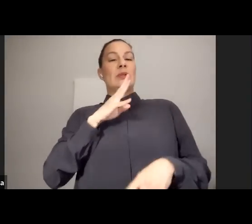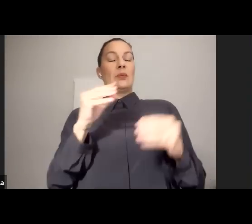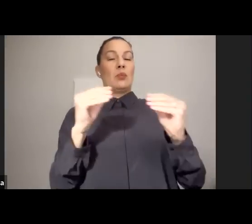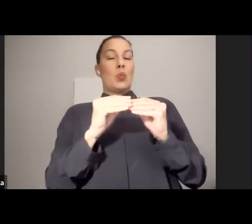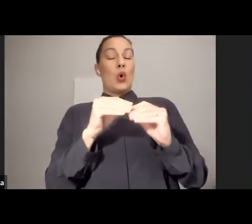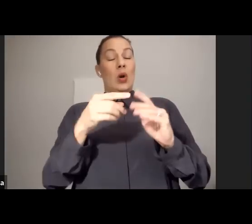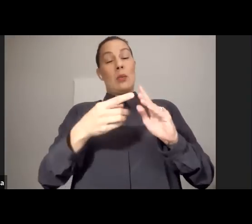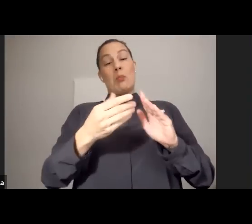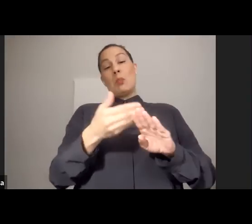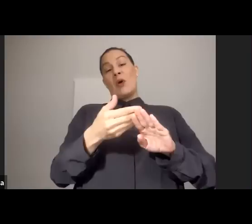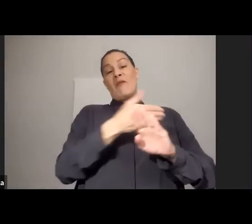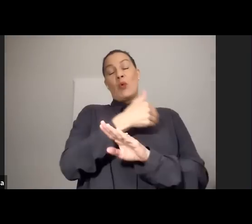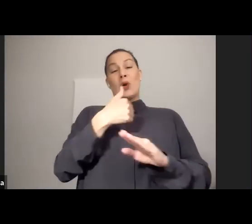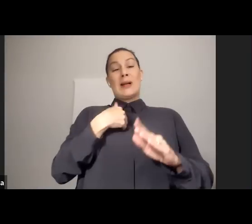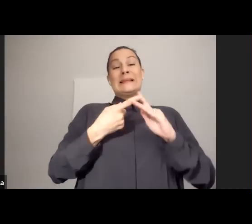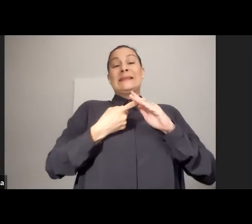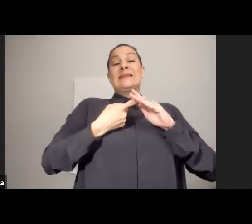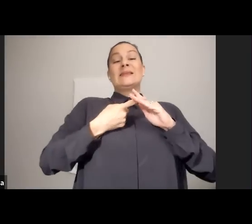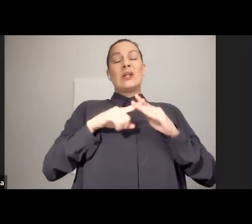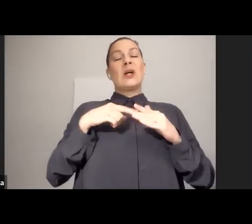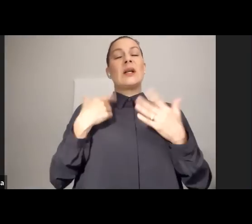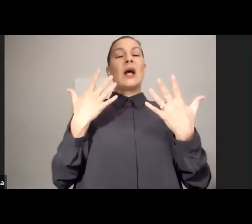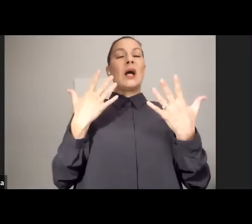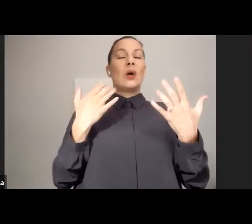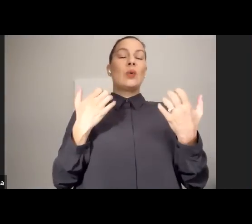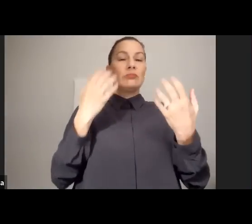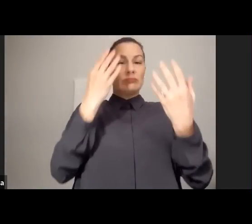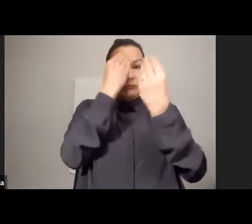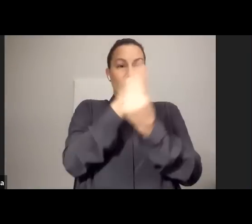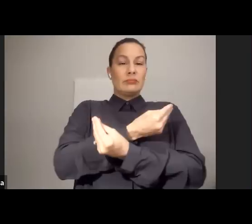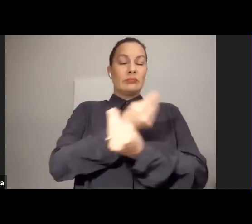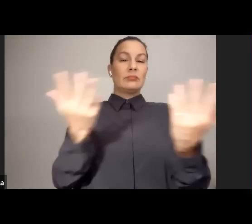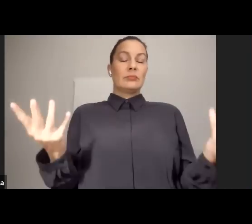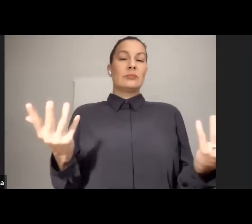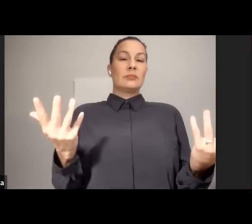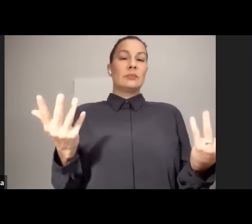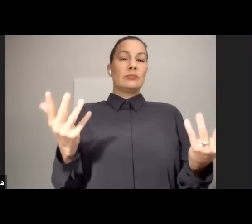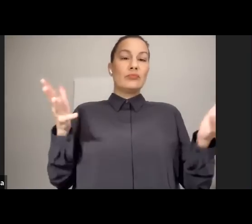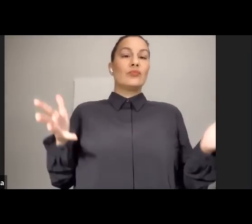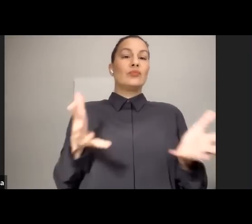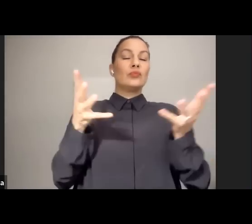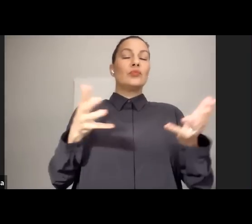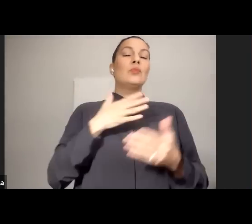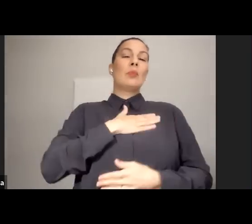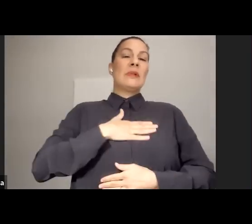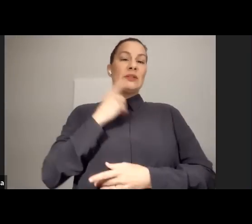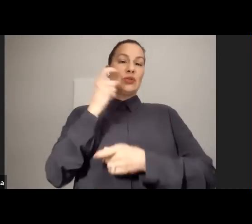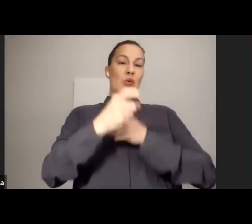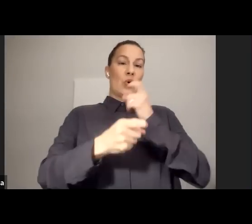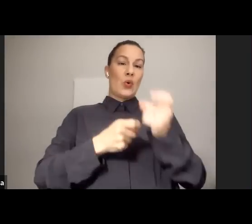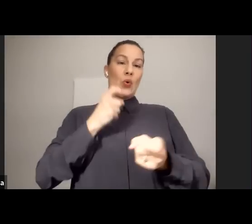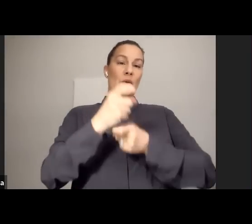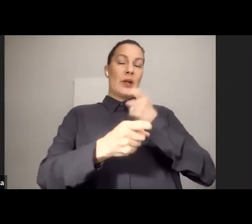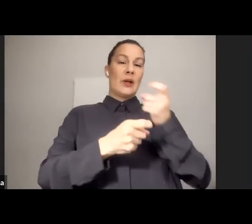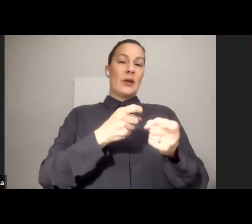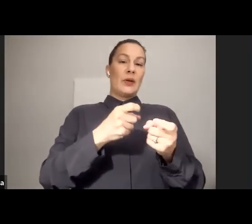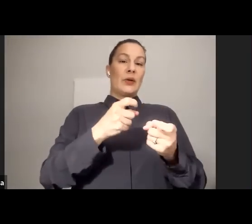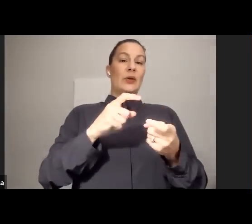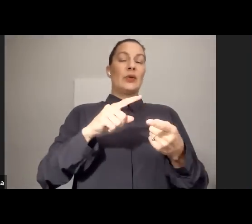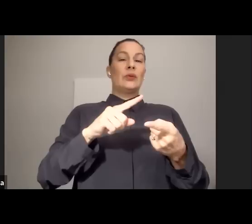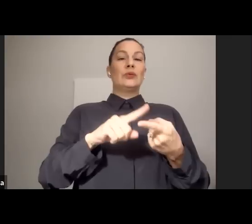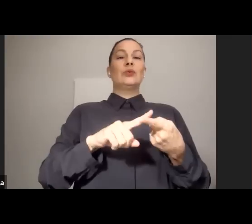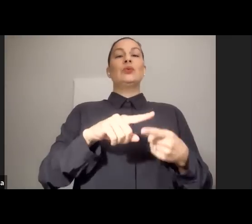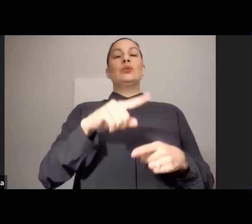to reiterate and urge everyone in this rally to donate to Black-led sex workers